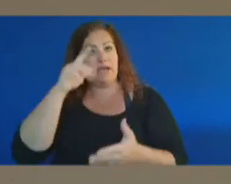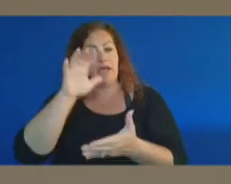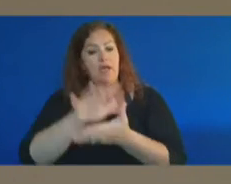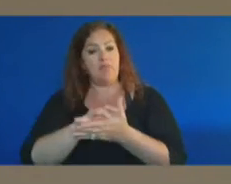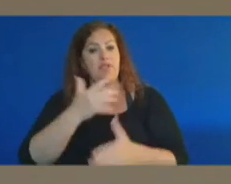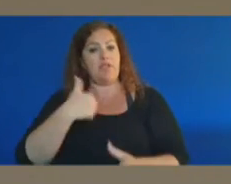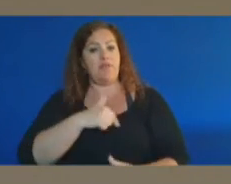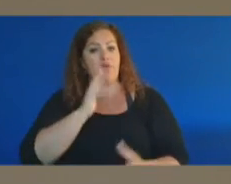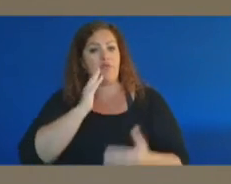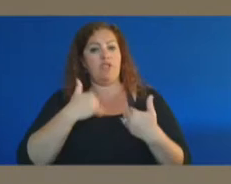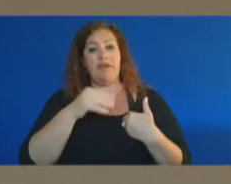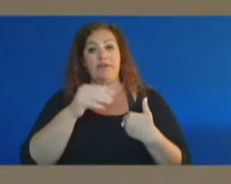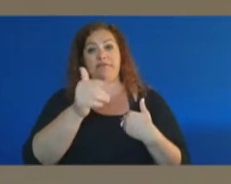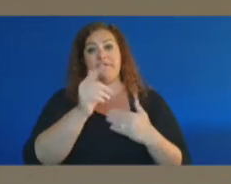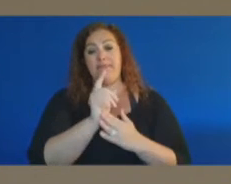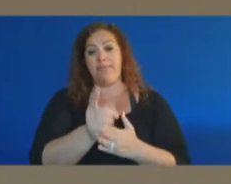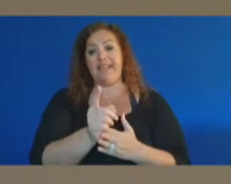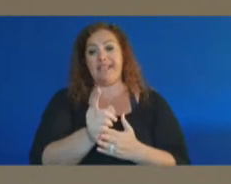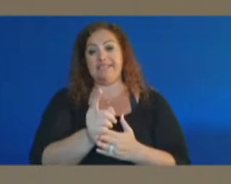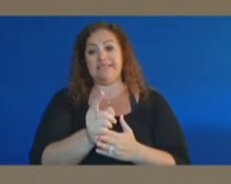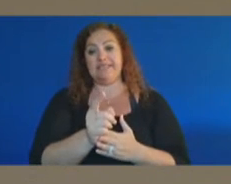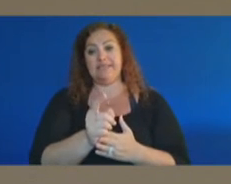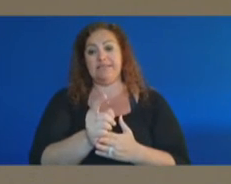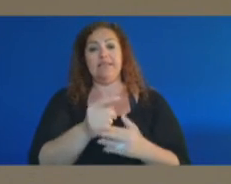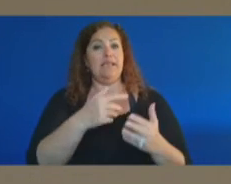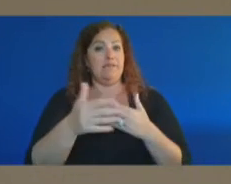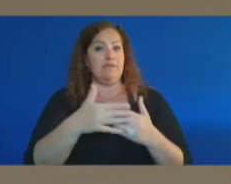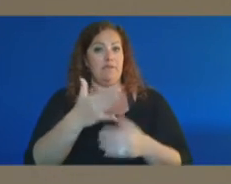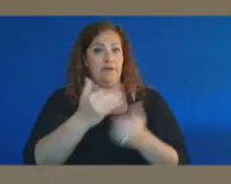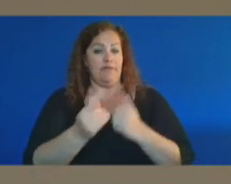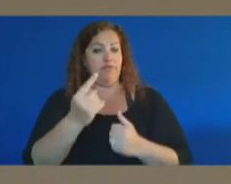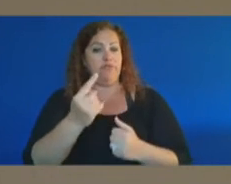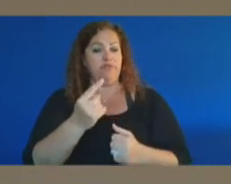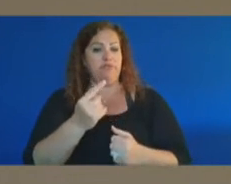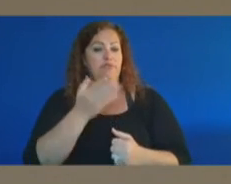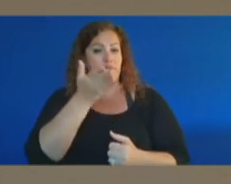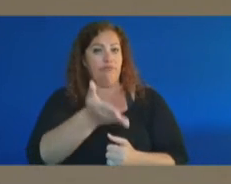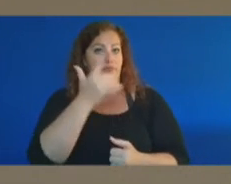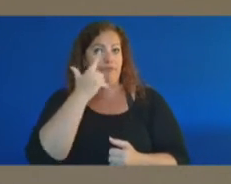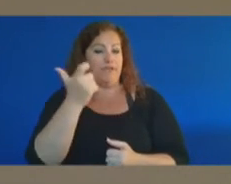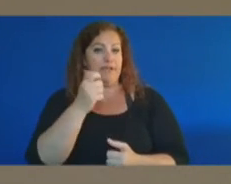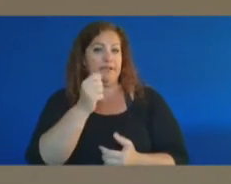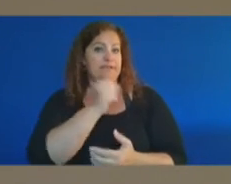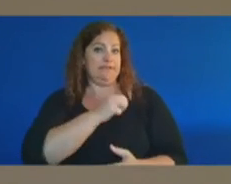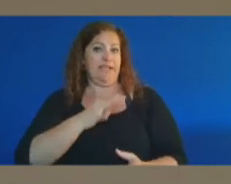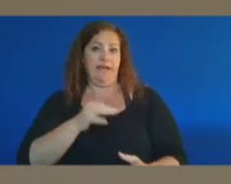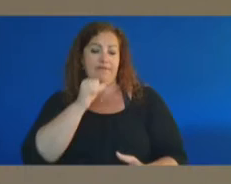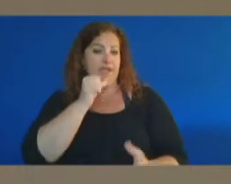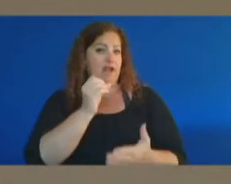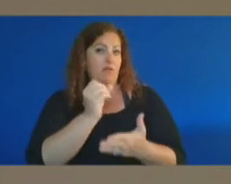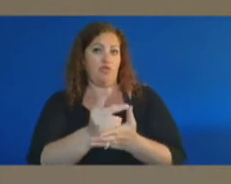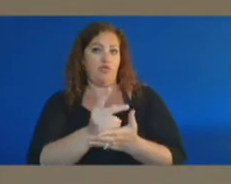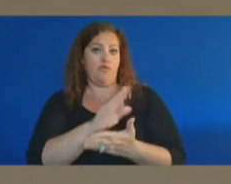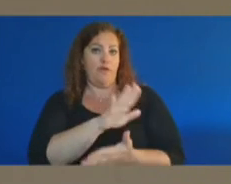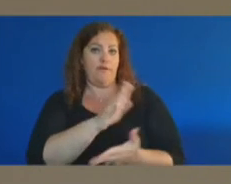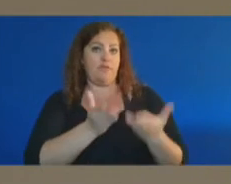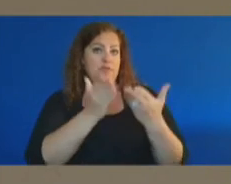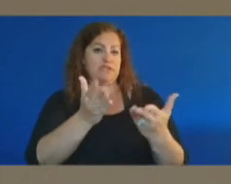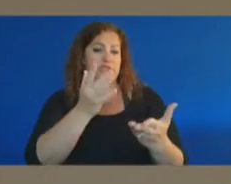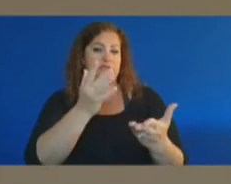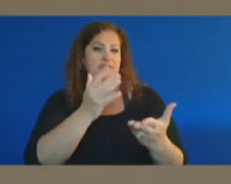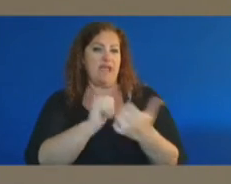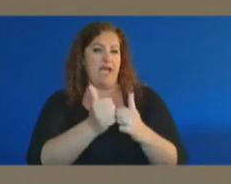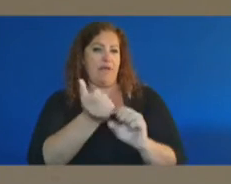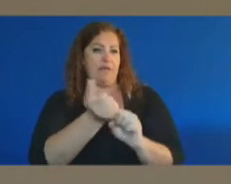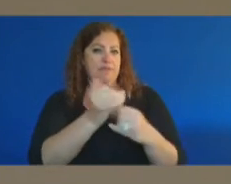have 10 minutes um even though everyone is for because the staff has not approve of the petition in its current form we do